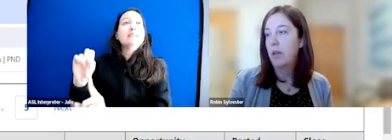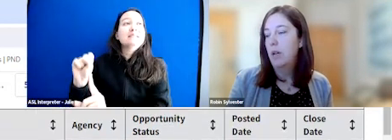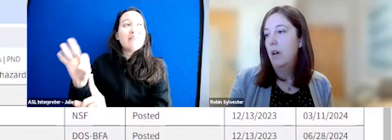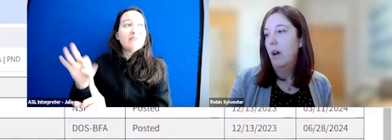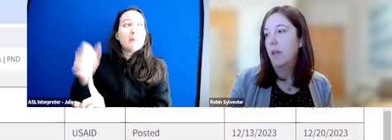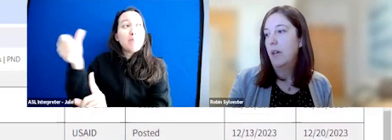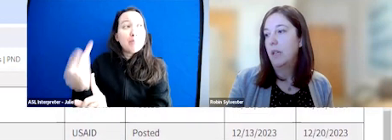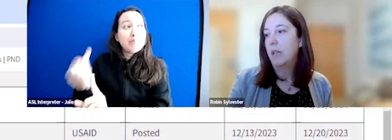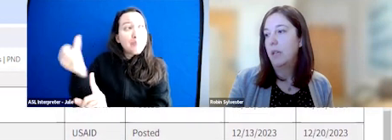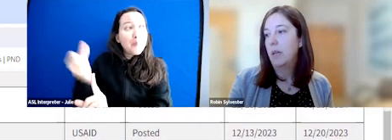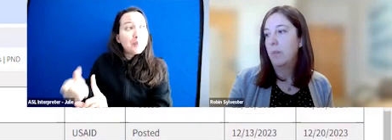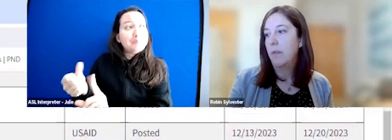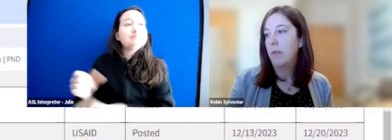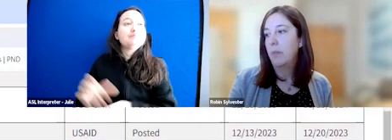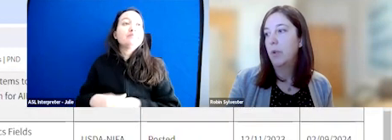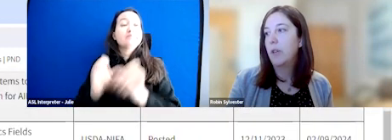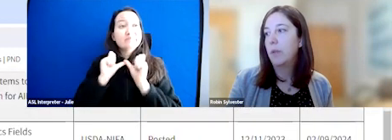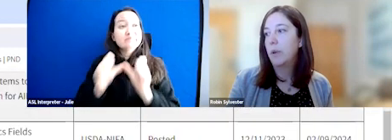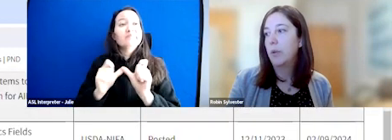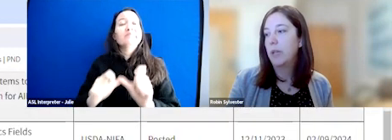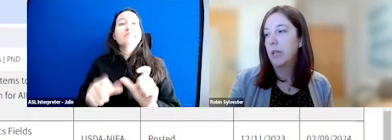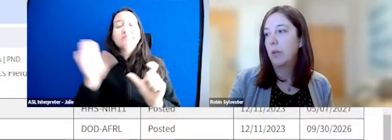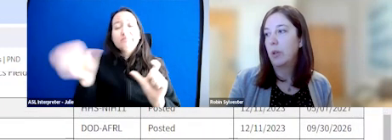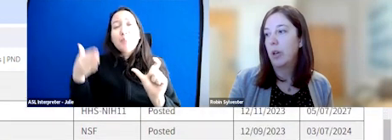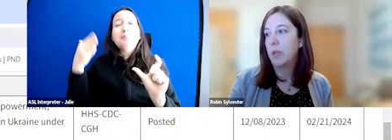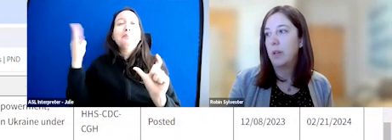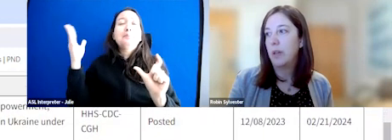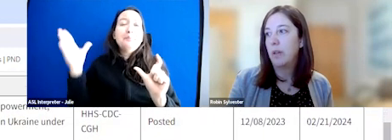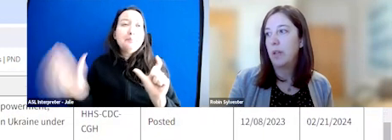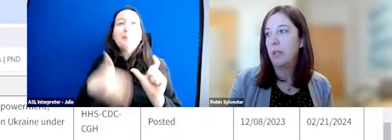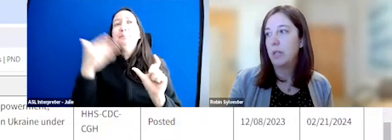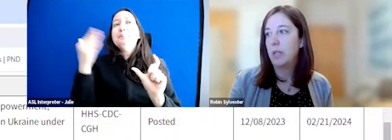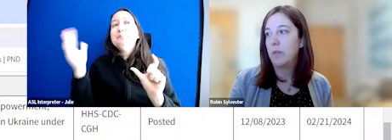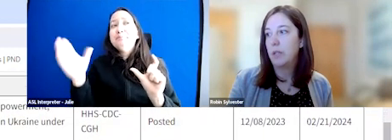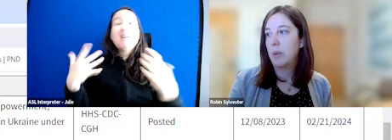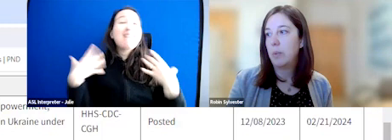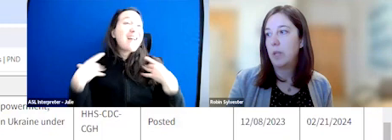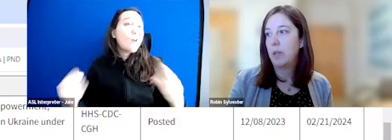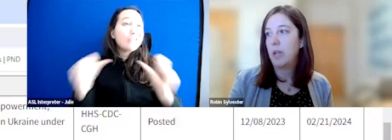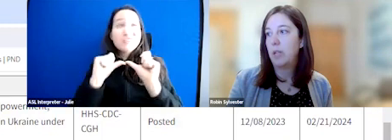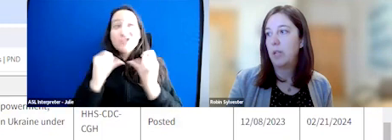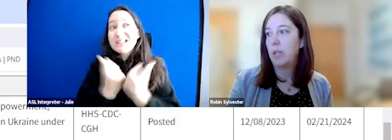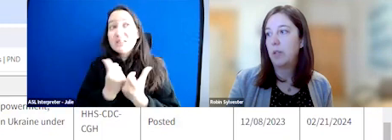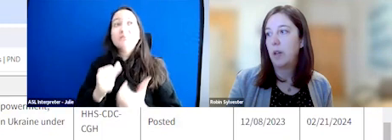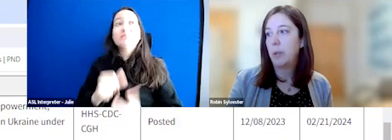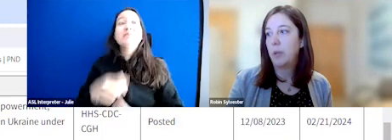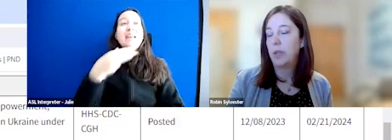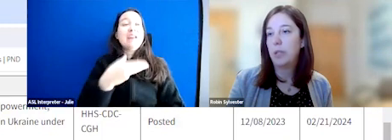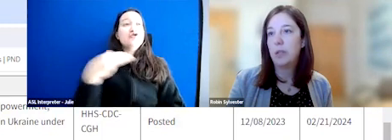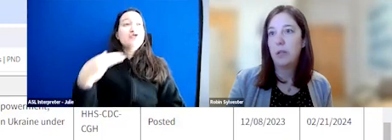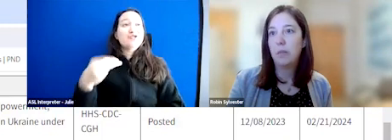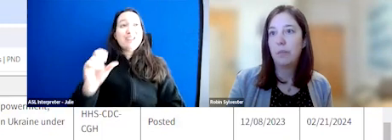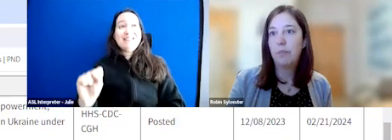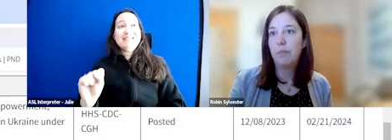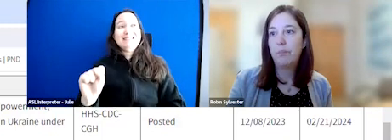here. And then I can keep moving through and take a look also at the health agencies. For example, these are HHS